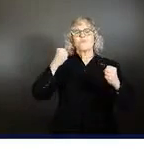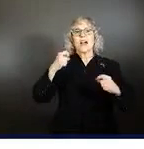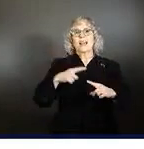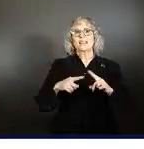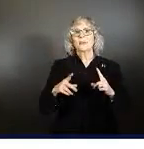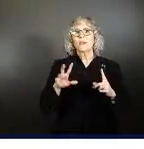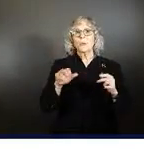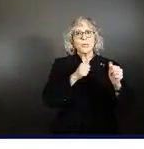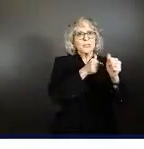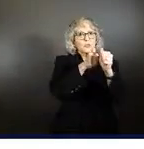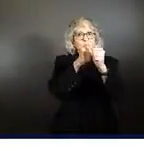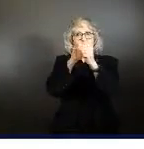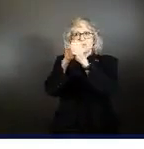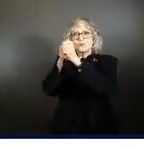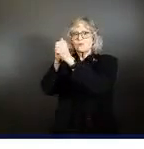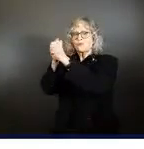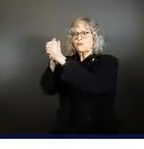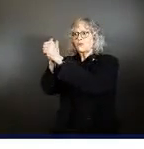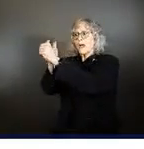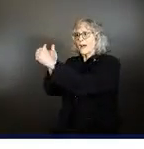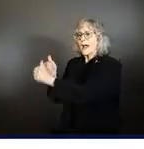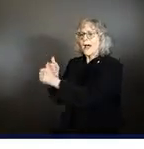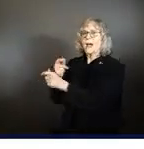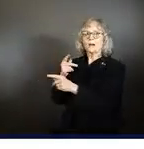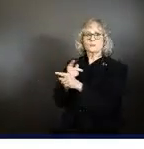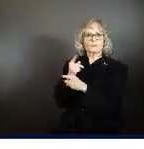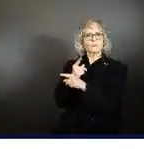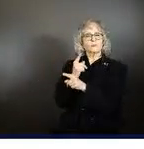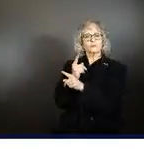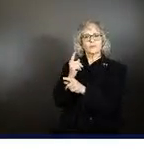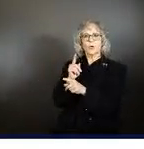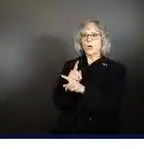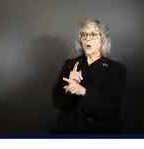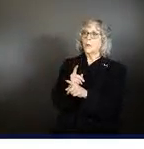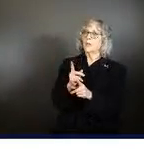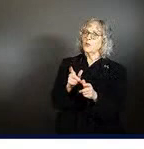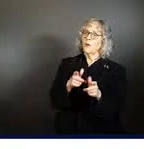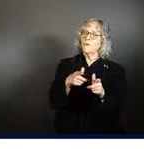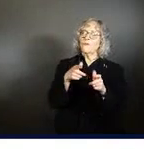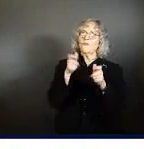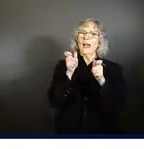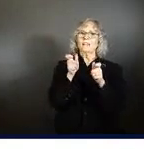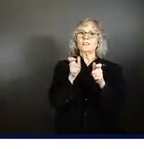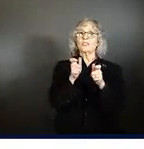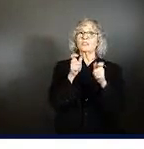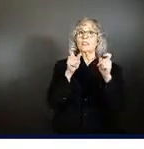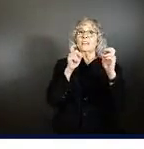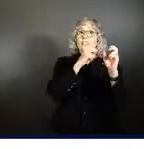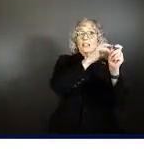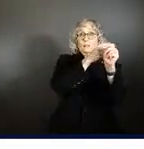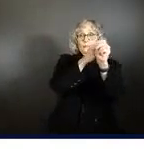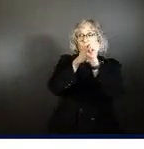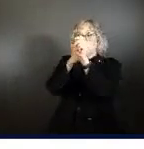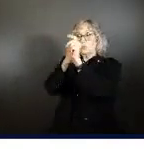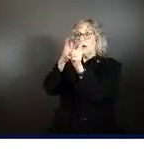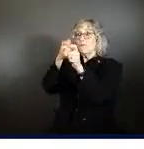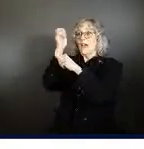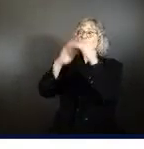Jupiter as it moves across the sky, because objects in our solar system move much faster relative to distant